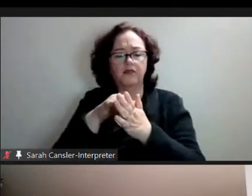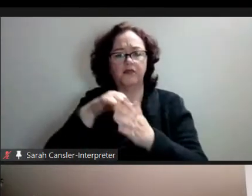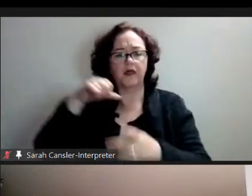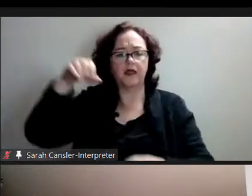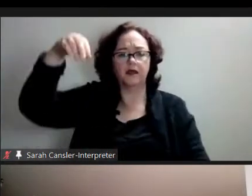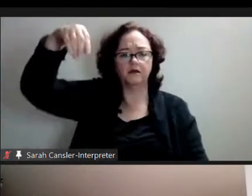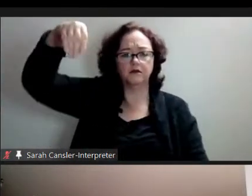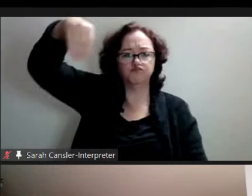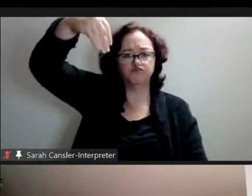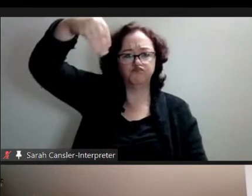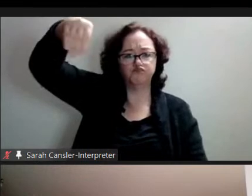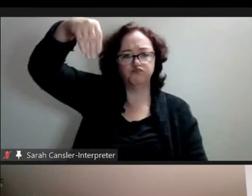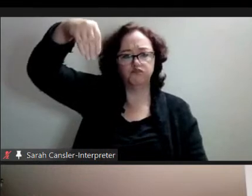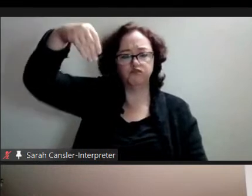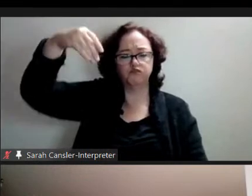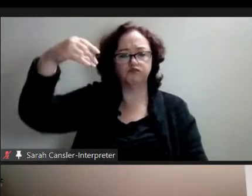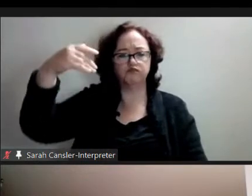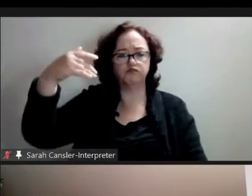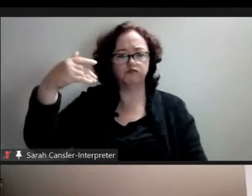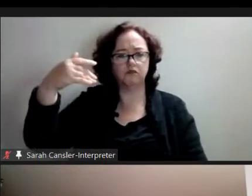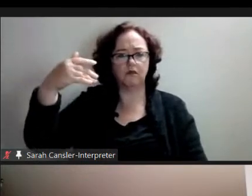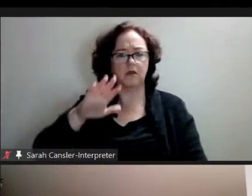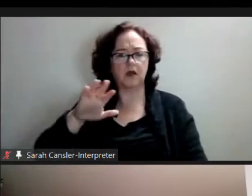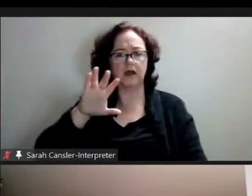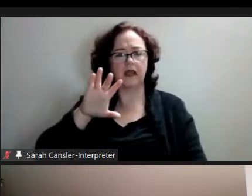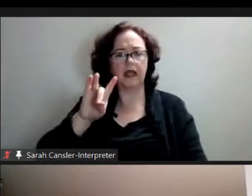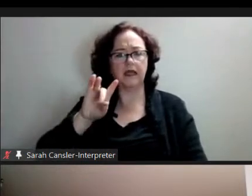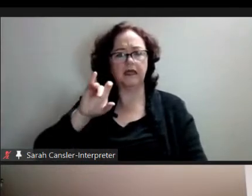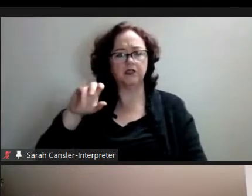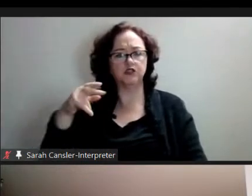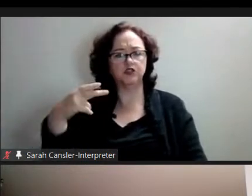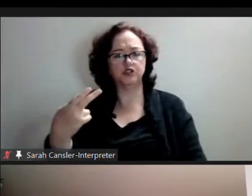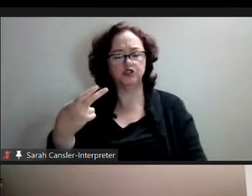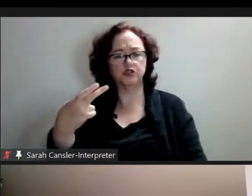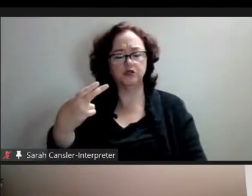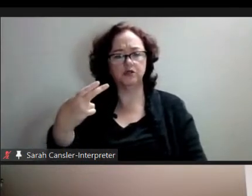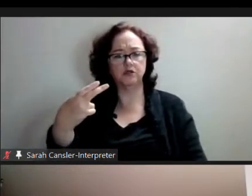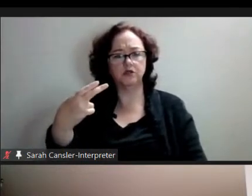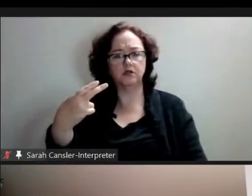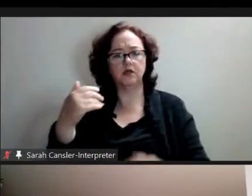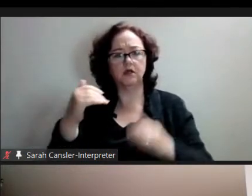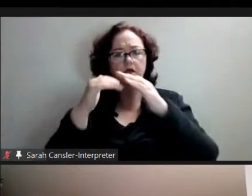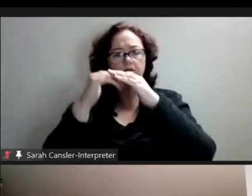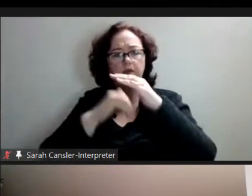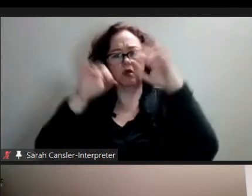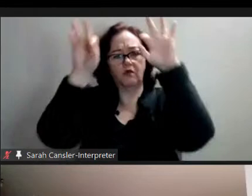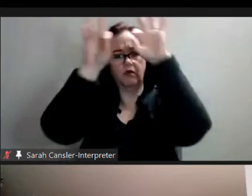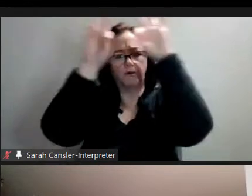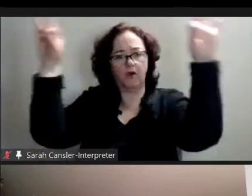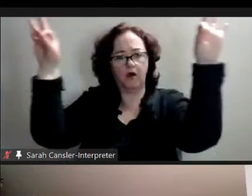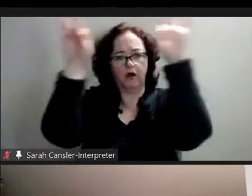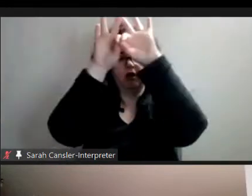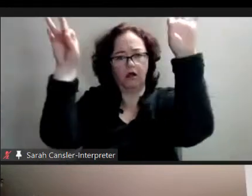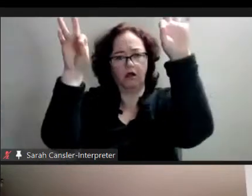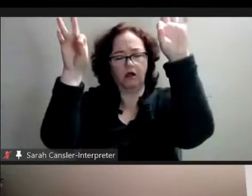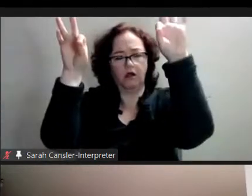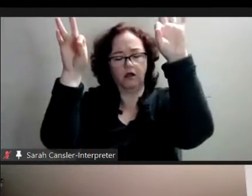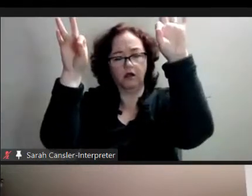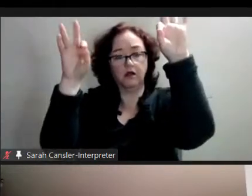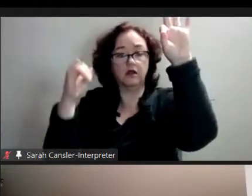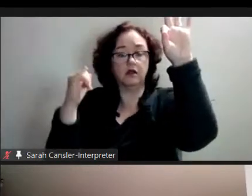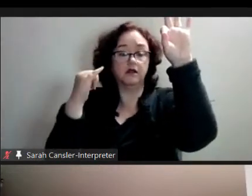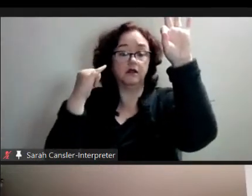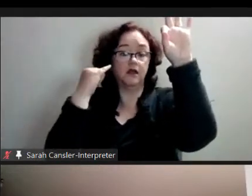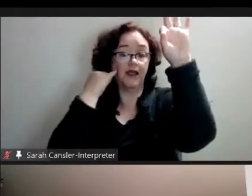about, 8 inches maybe below the horizontal bar. So for shorter people, that's